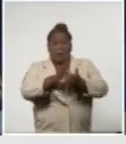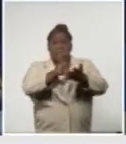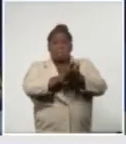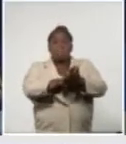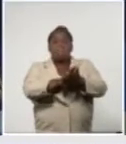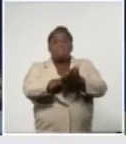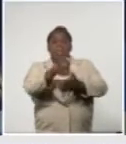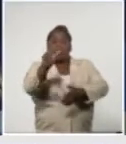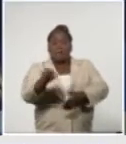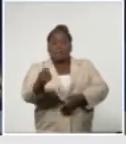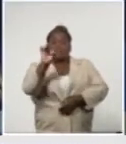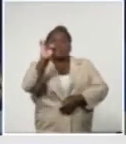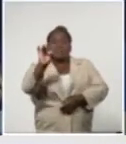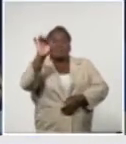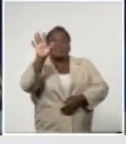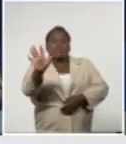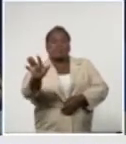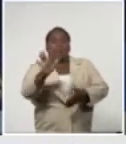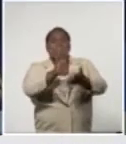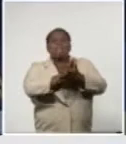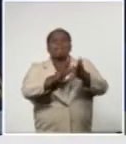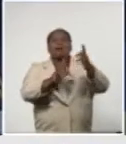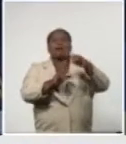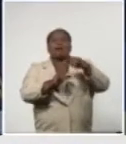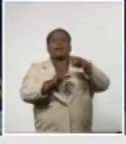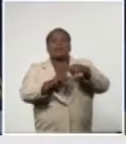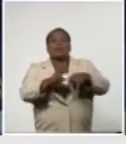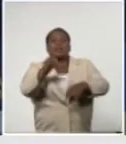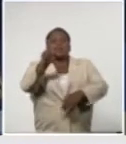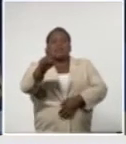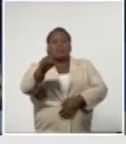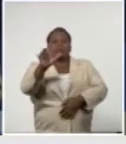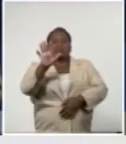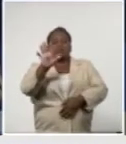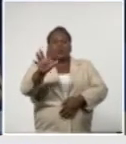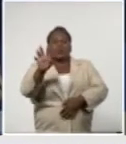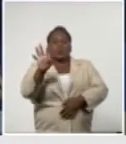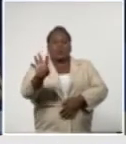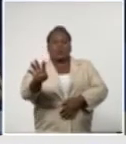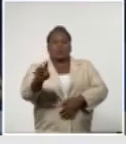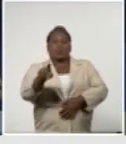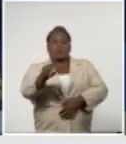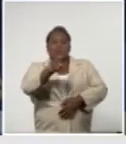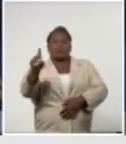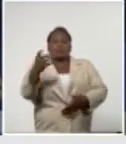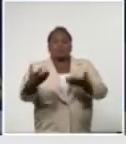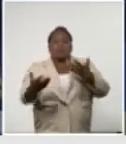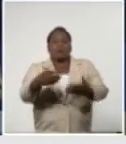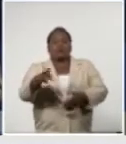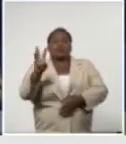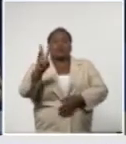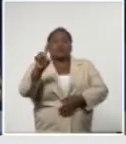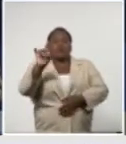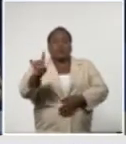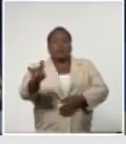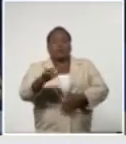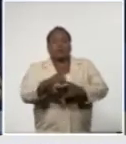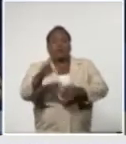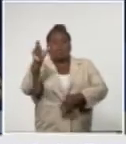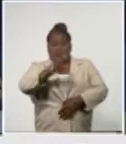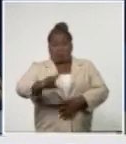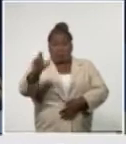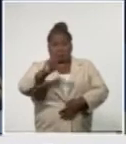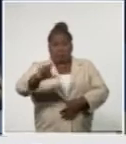provinces. And those with the most numbers analyzed were Pinar del Rio with 69, Mayabeque with